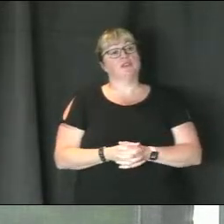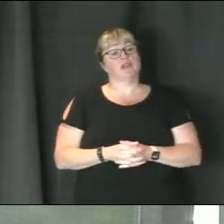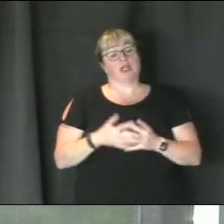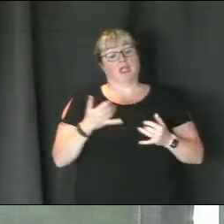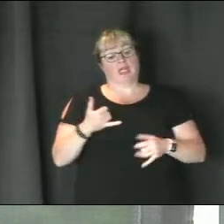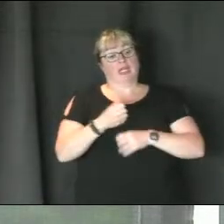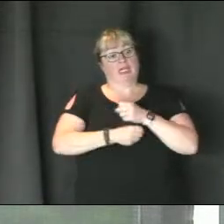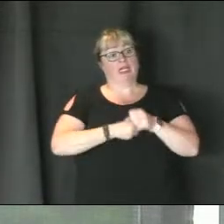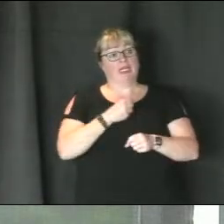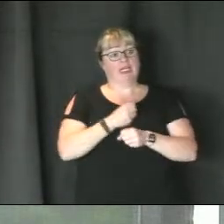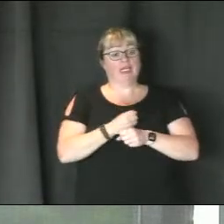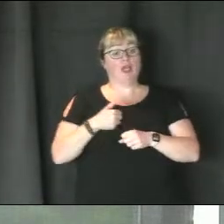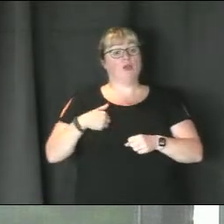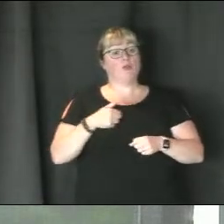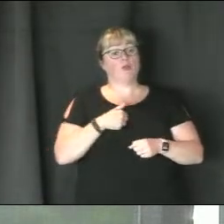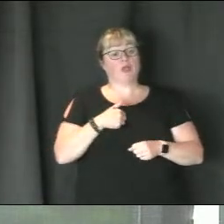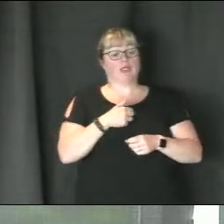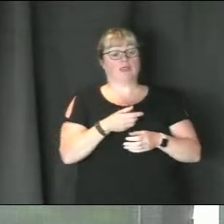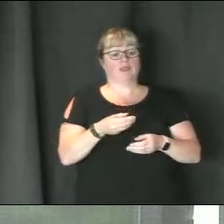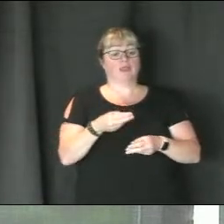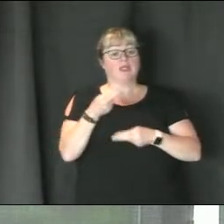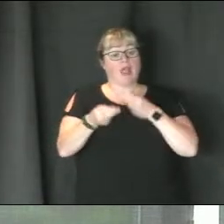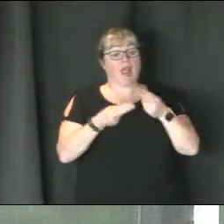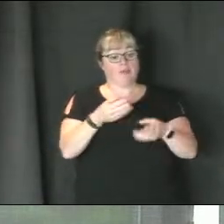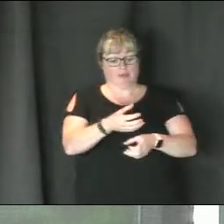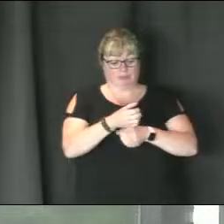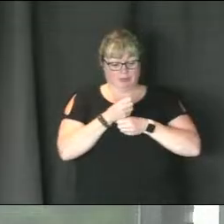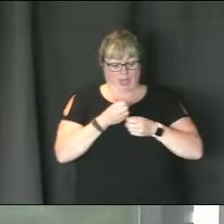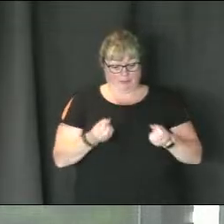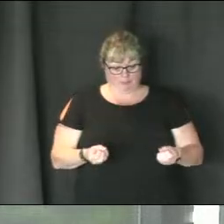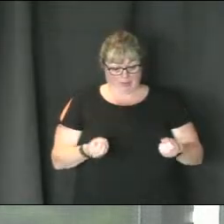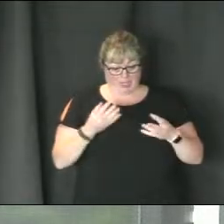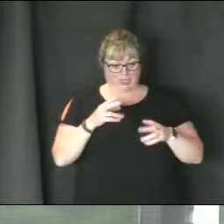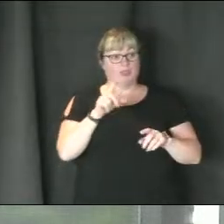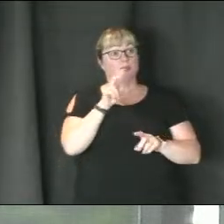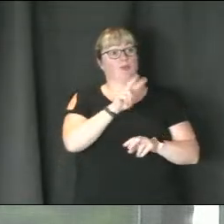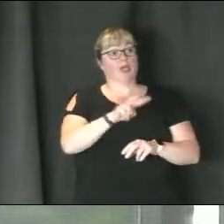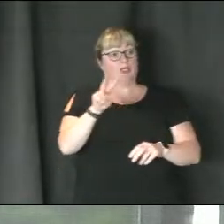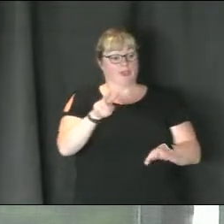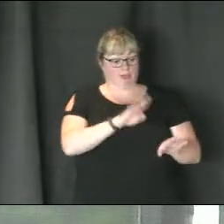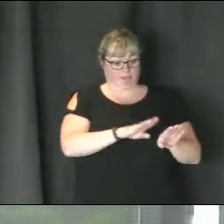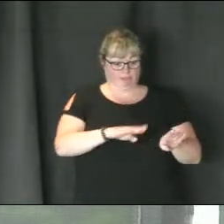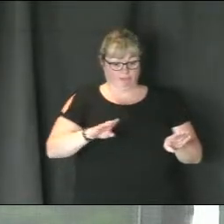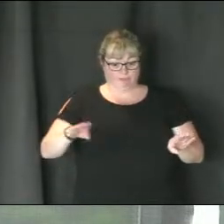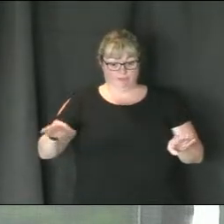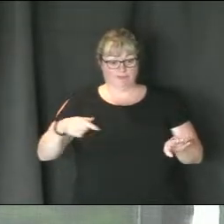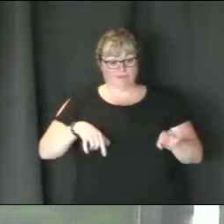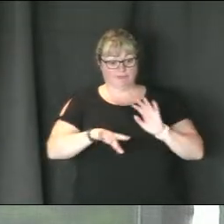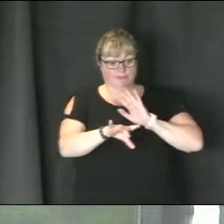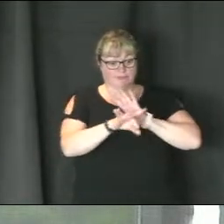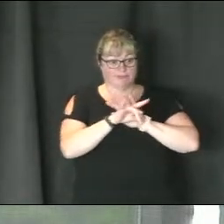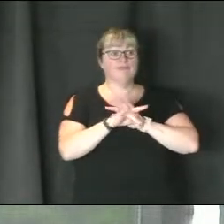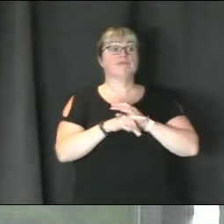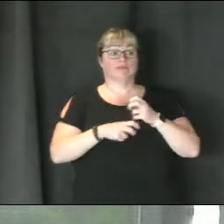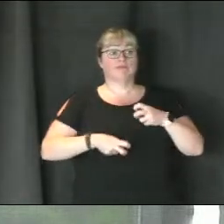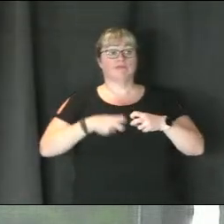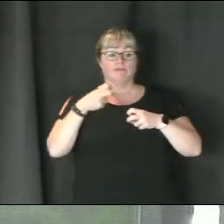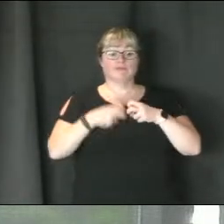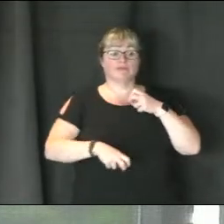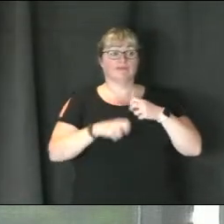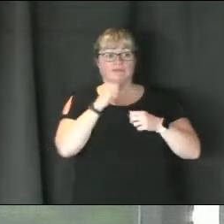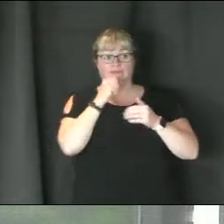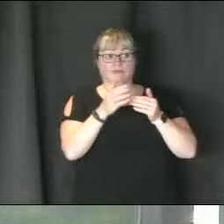received a total of 22 nominations. Selecting recipients for this award is certainly a challenge.